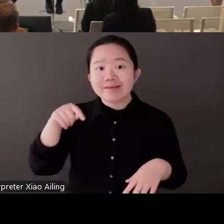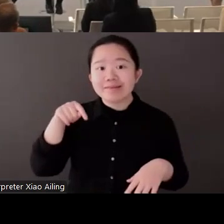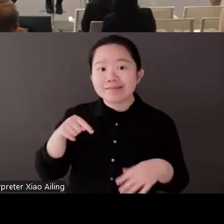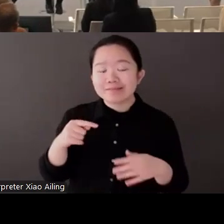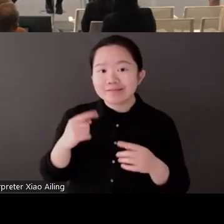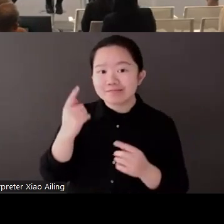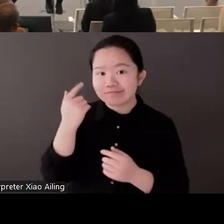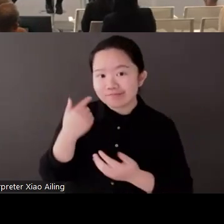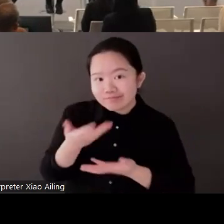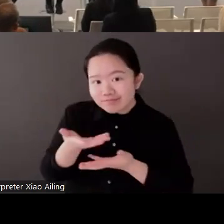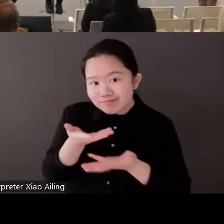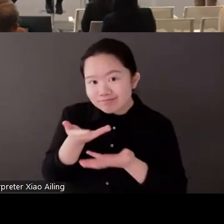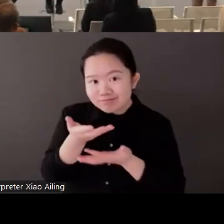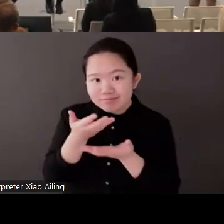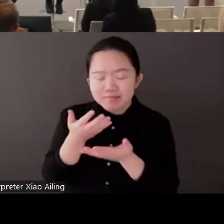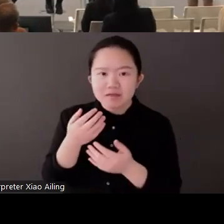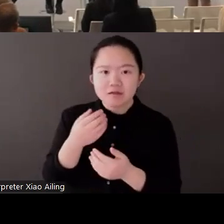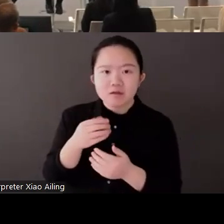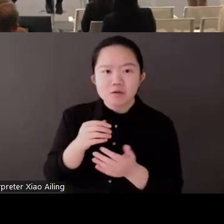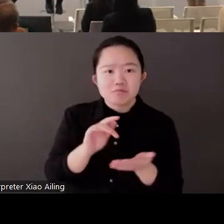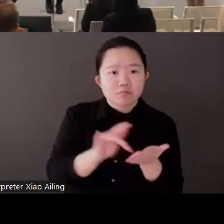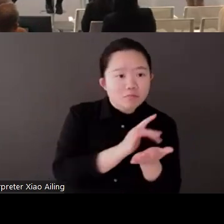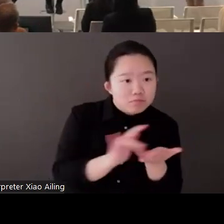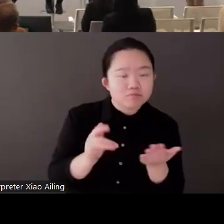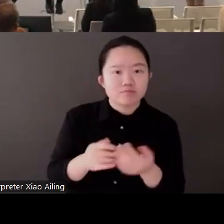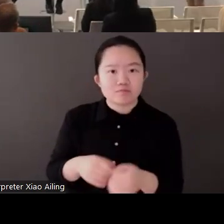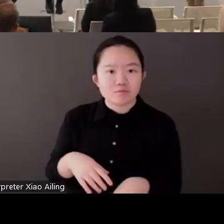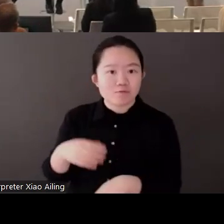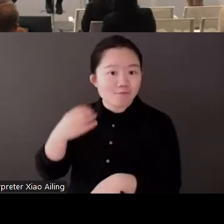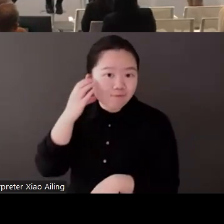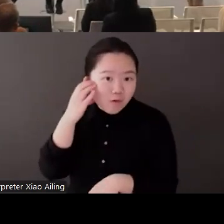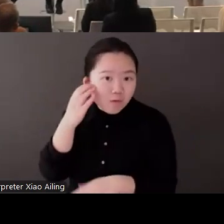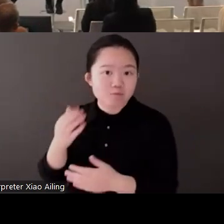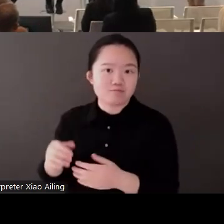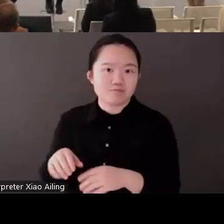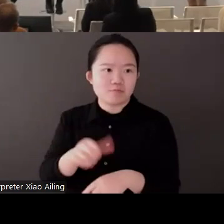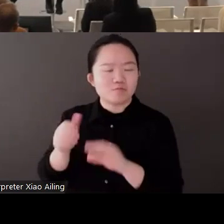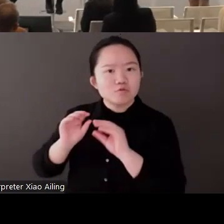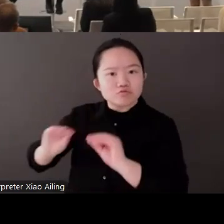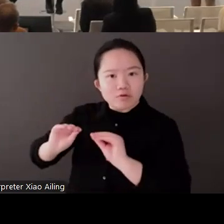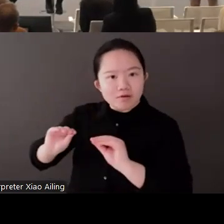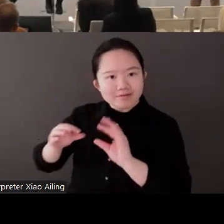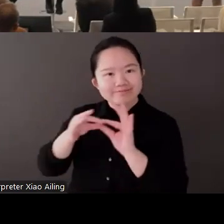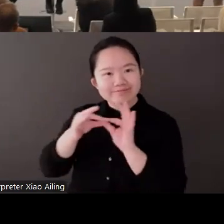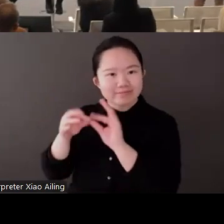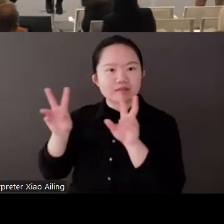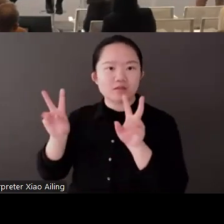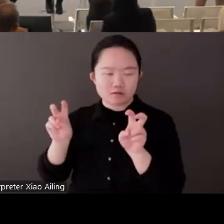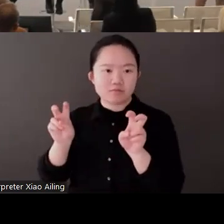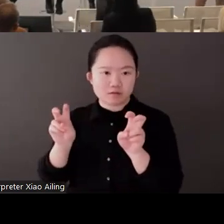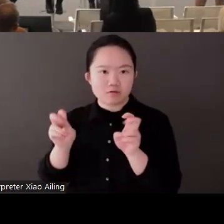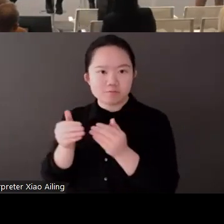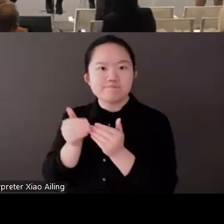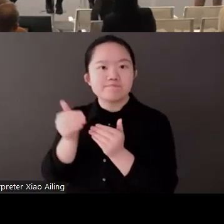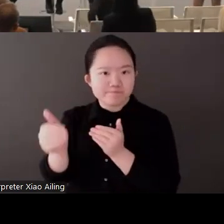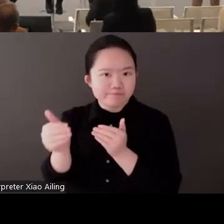to create professional certification the way we do it. That is internationally recognized and based on the ICE standards. So it's